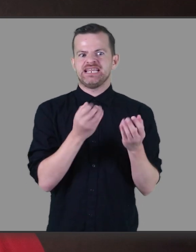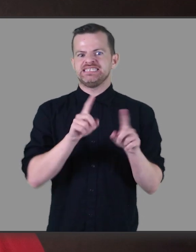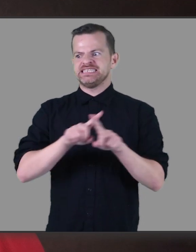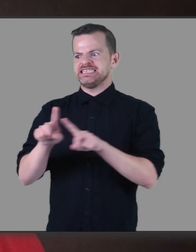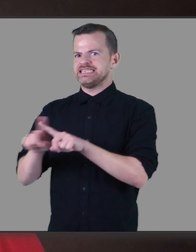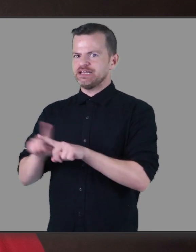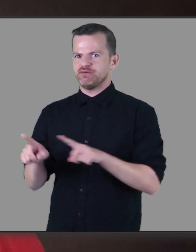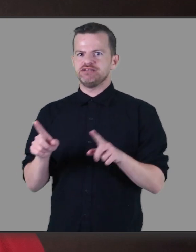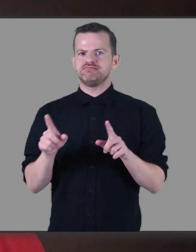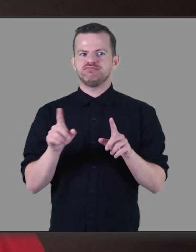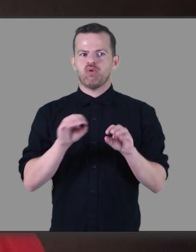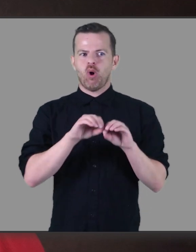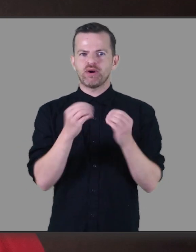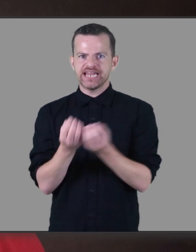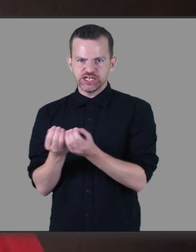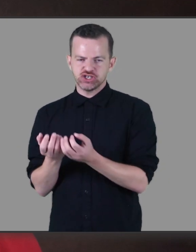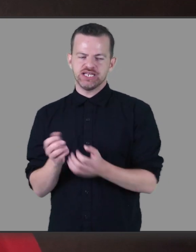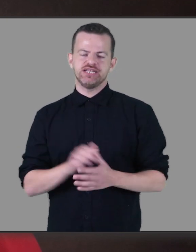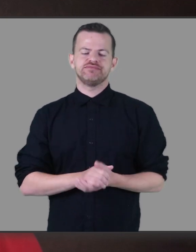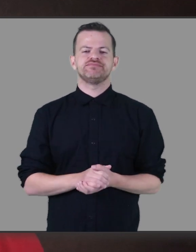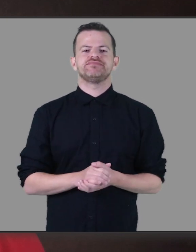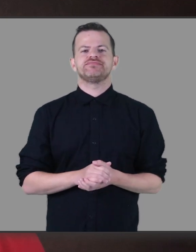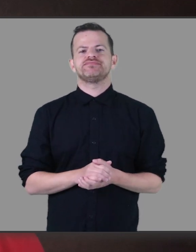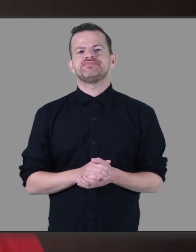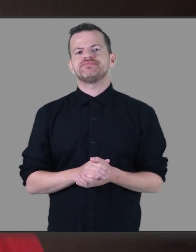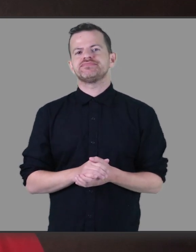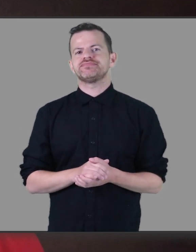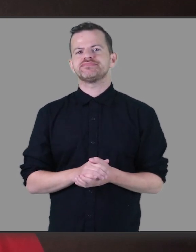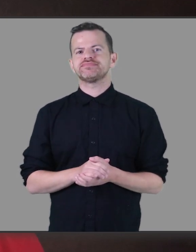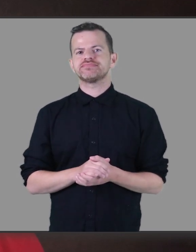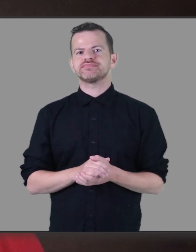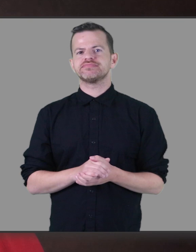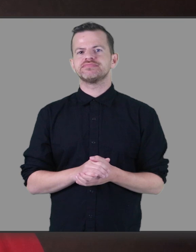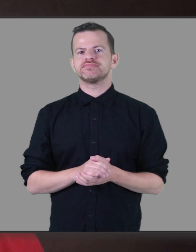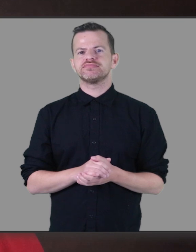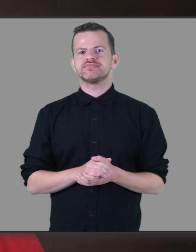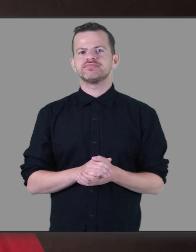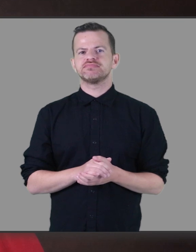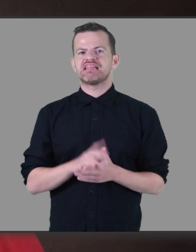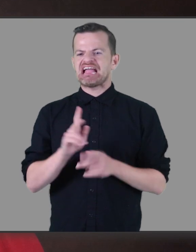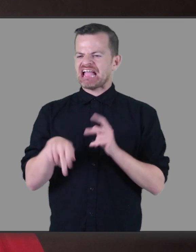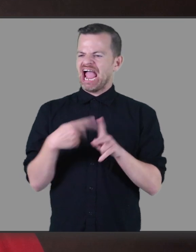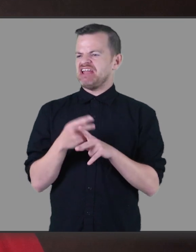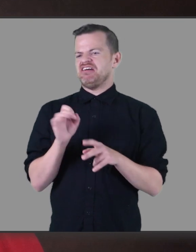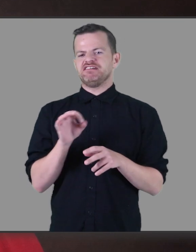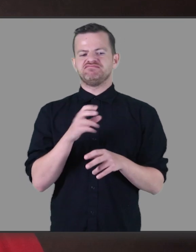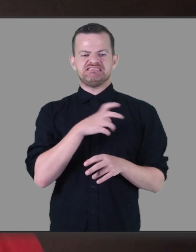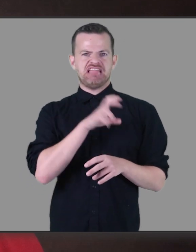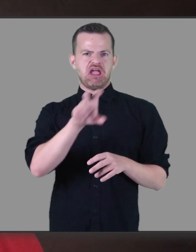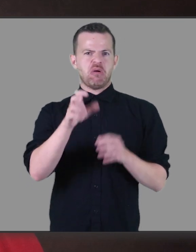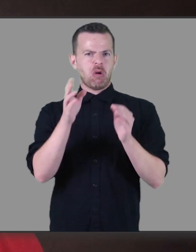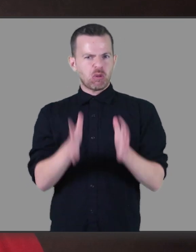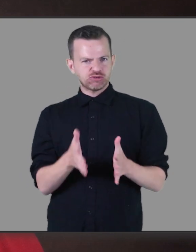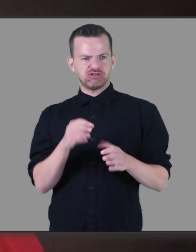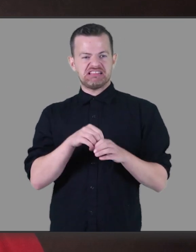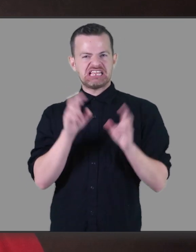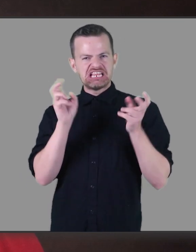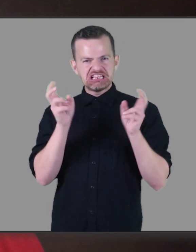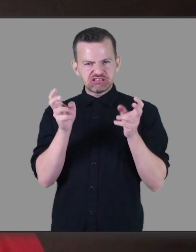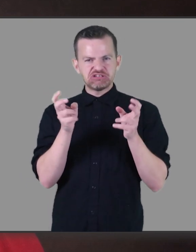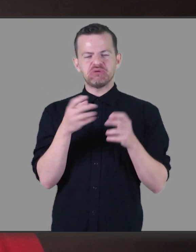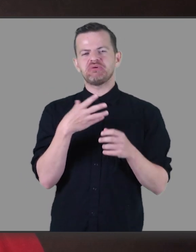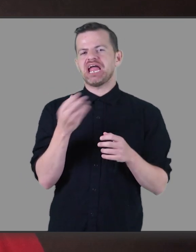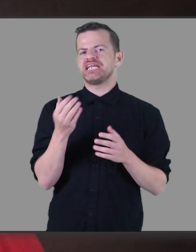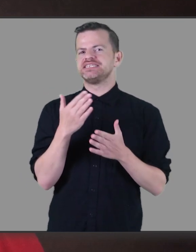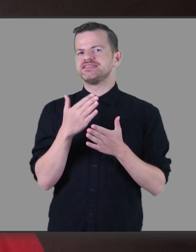with representatives of as many different organizations, kind of stakeholders in